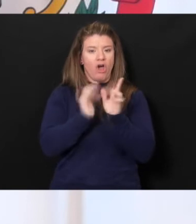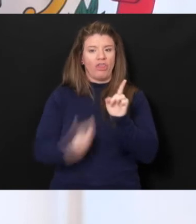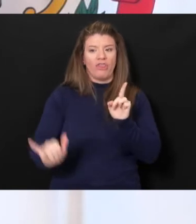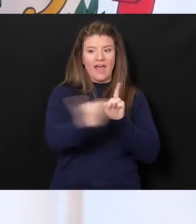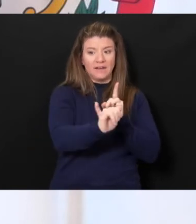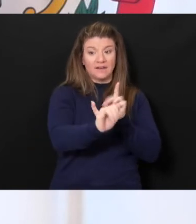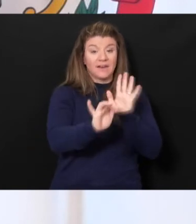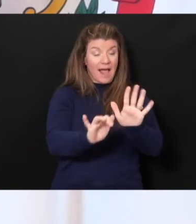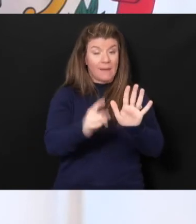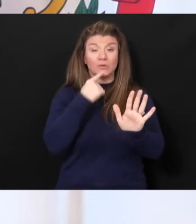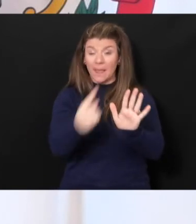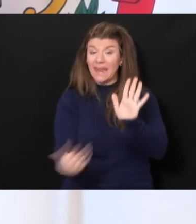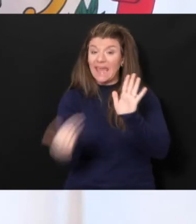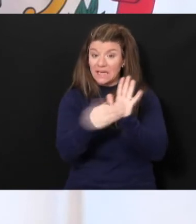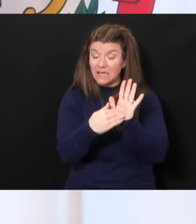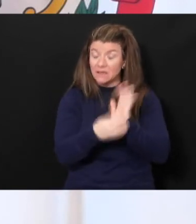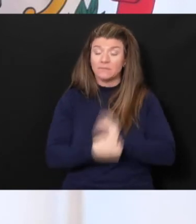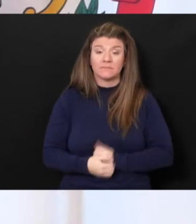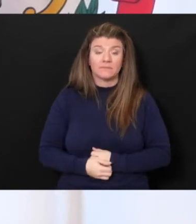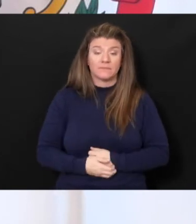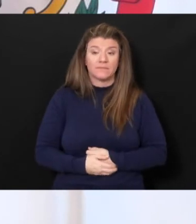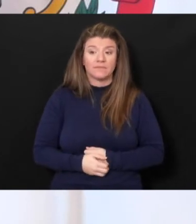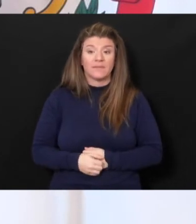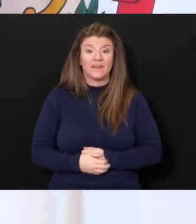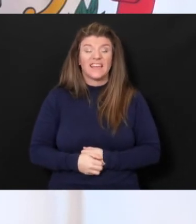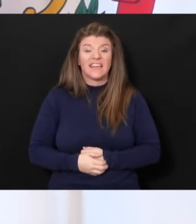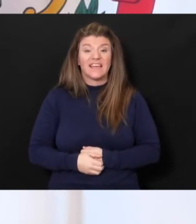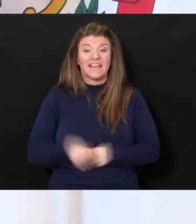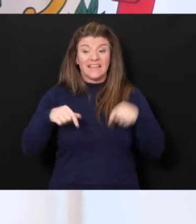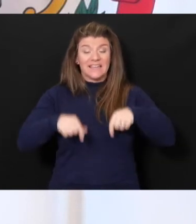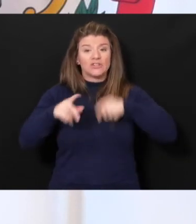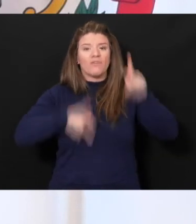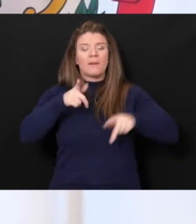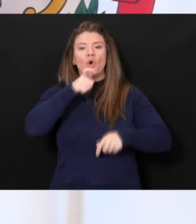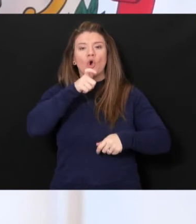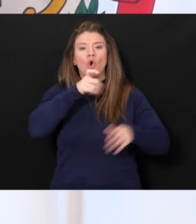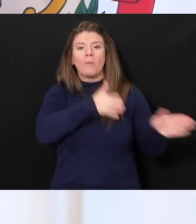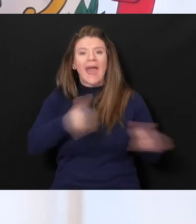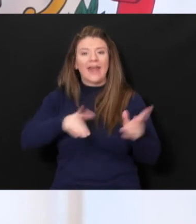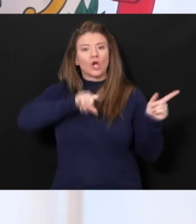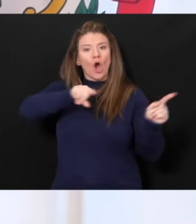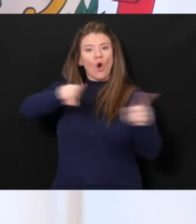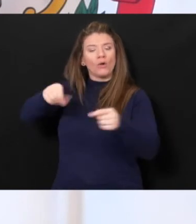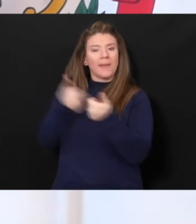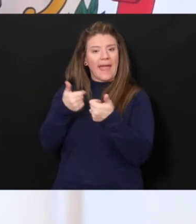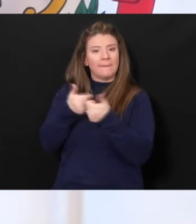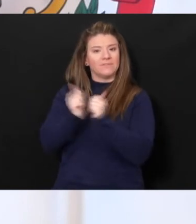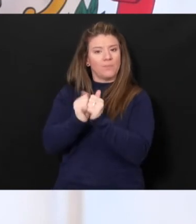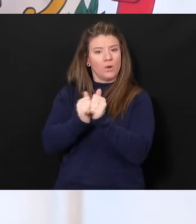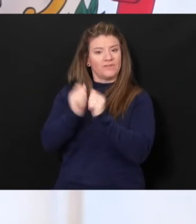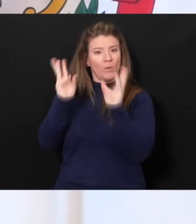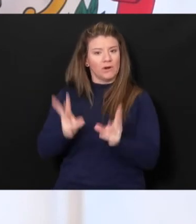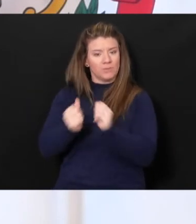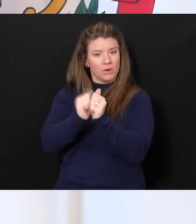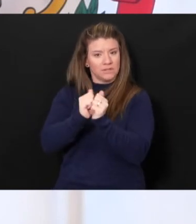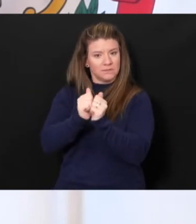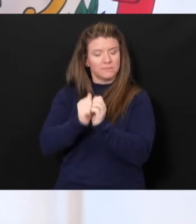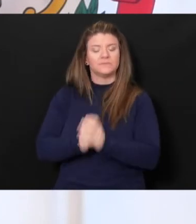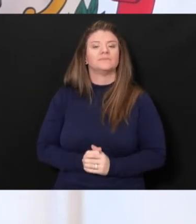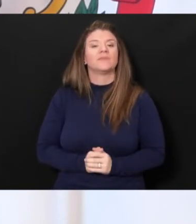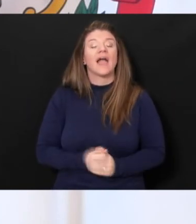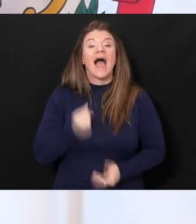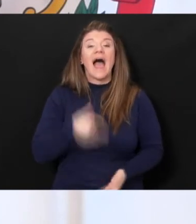I'm going to read that one more time, because this is for people that are going to come to the games, the sports, the winter sports. I